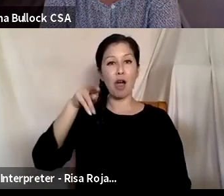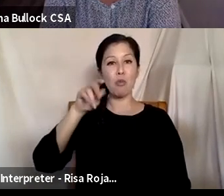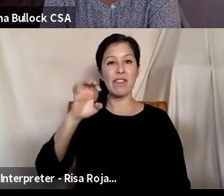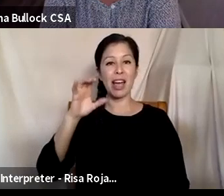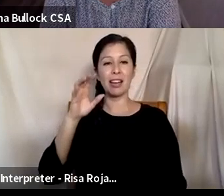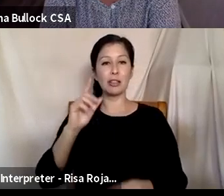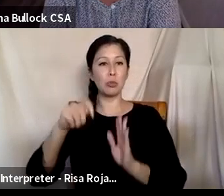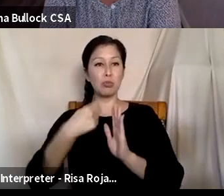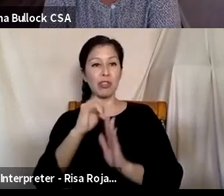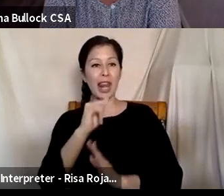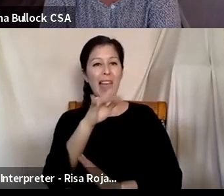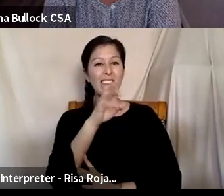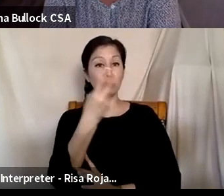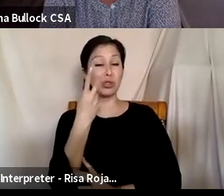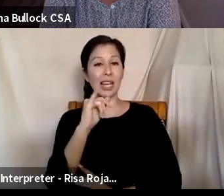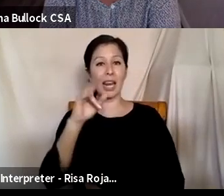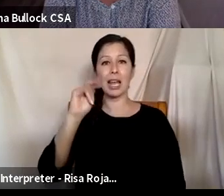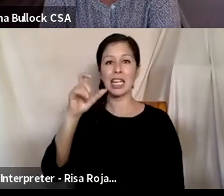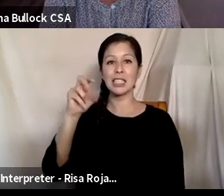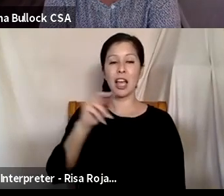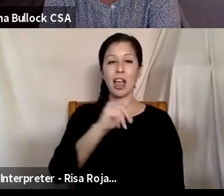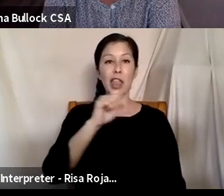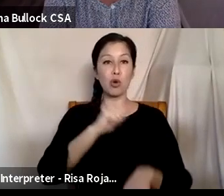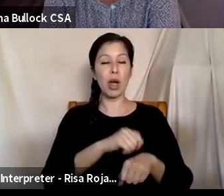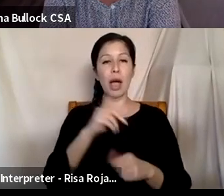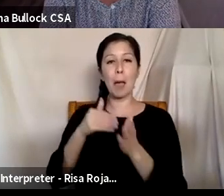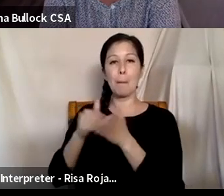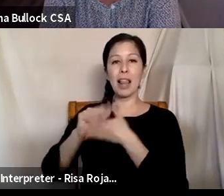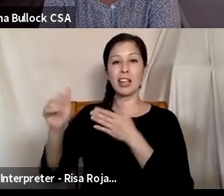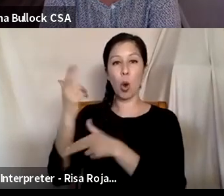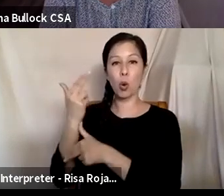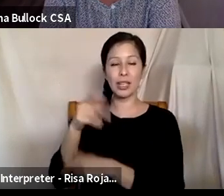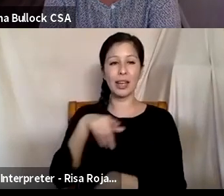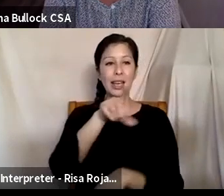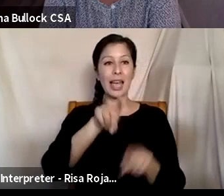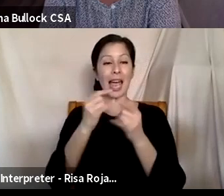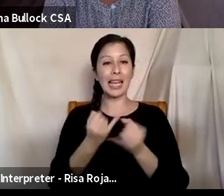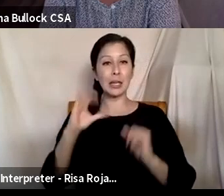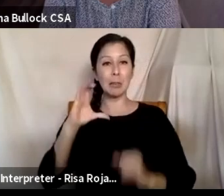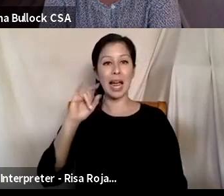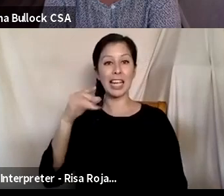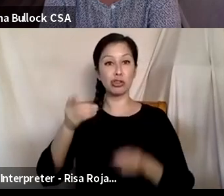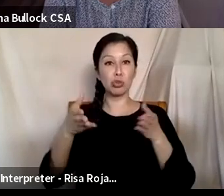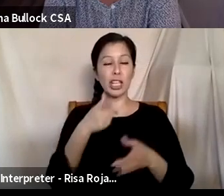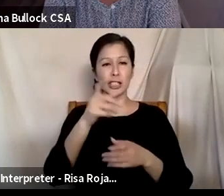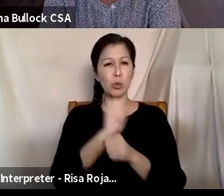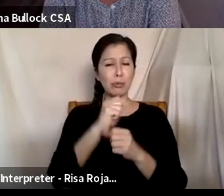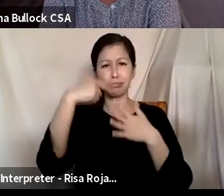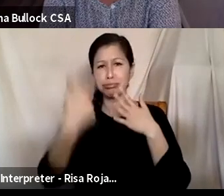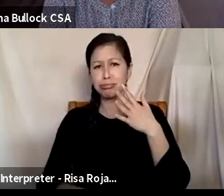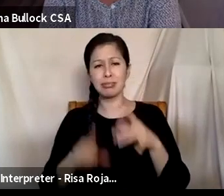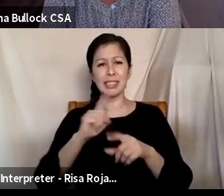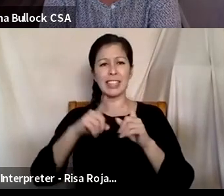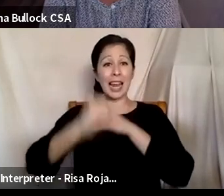as films that you've seen, Nixon, The Rock, The $1 Million Hotel. As an independent casting director, she's worked on a variety of international